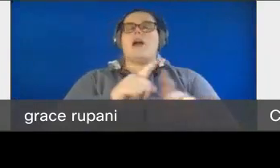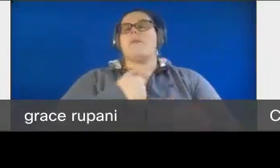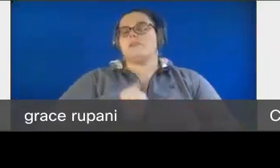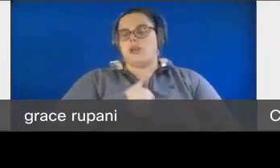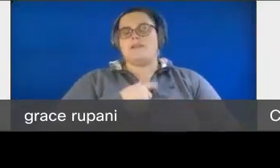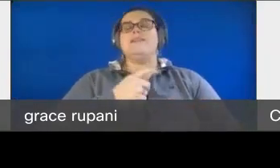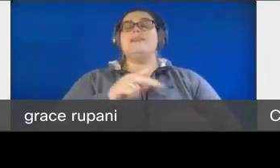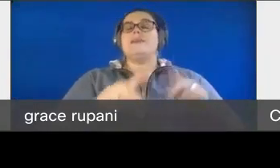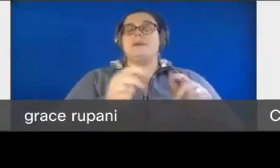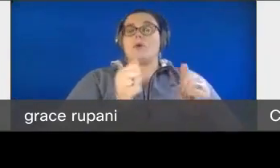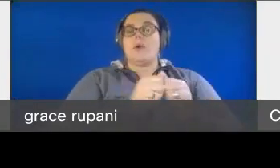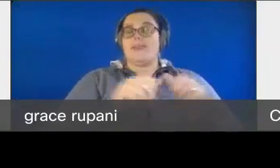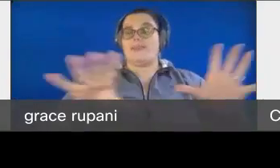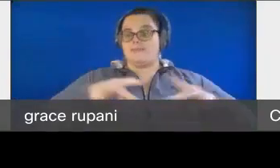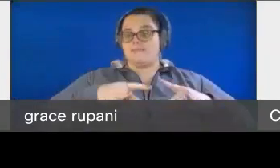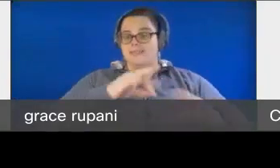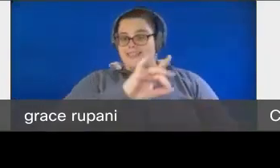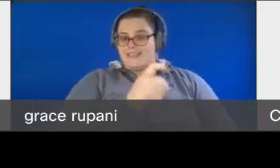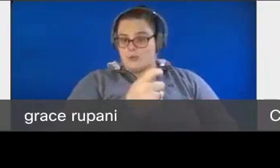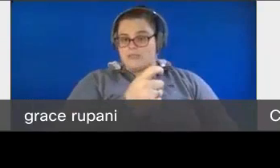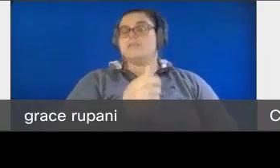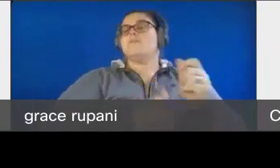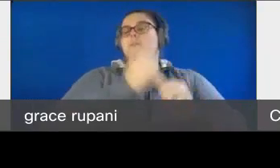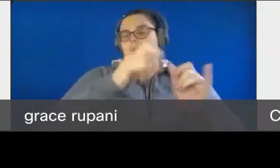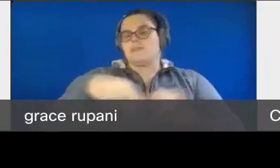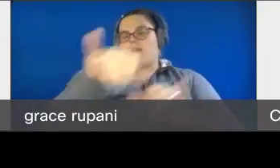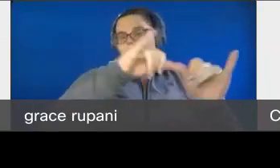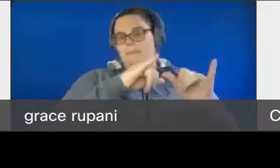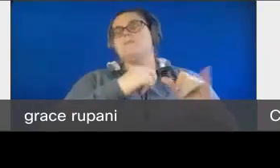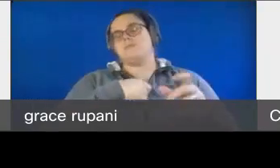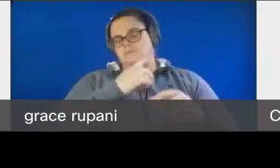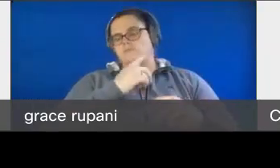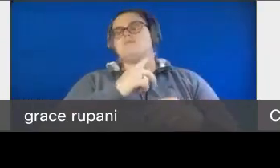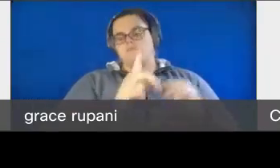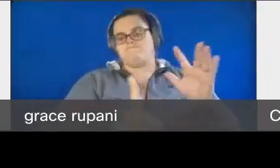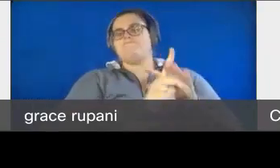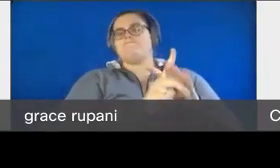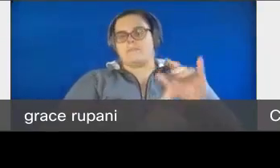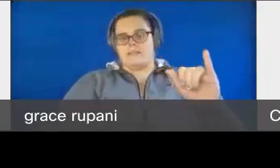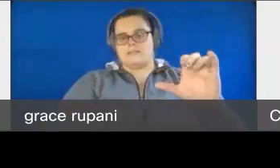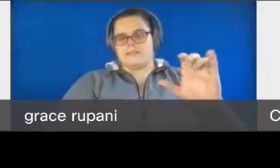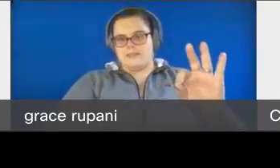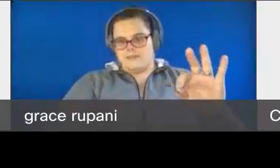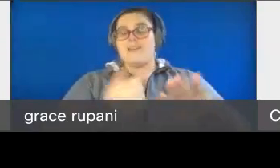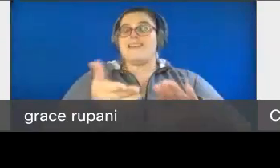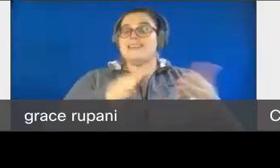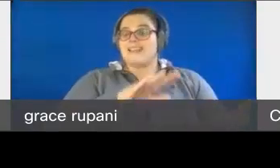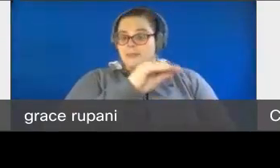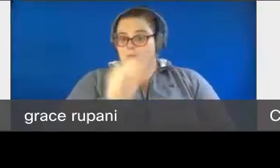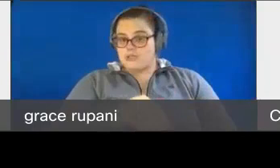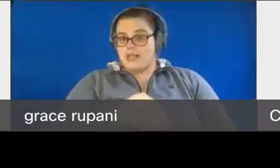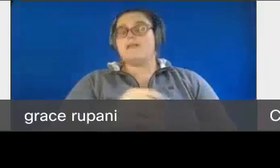COVID-19 diagnosis have been more prevalent in ICF facilities, and death rate has been higher among